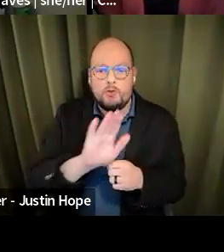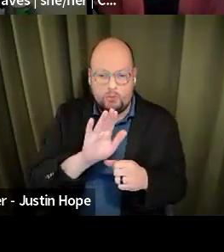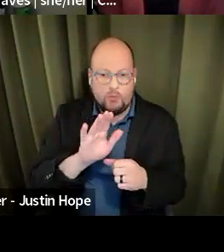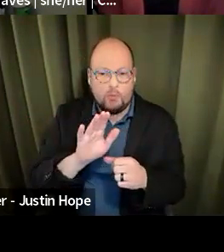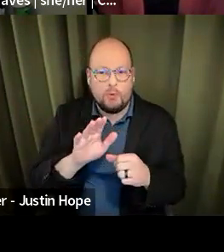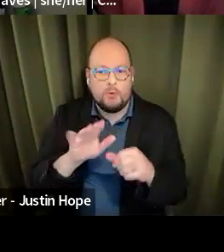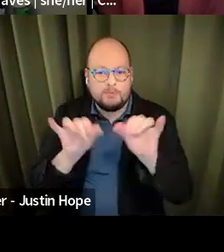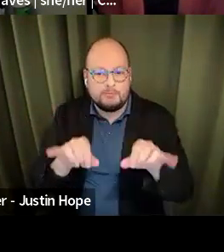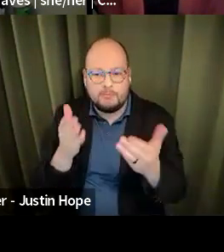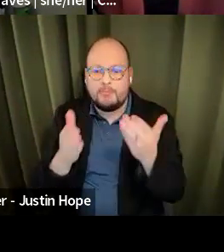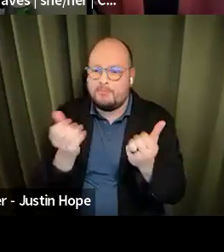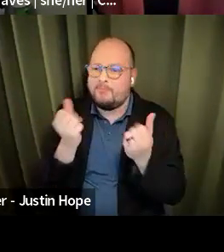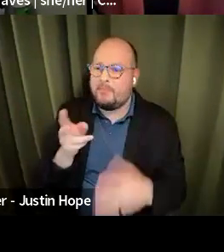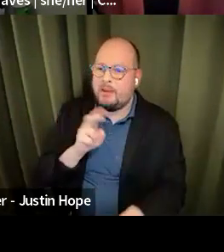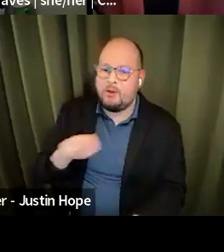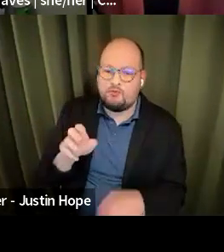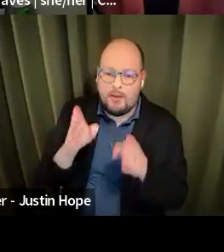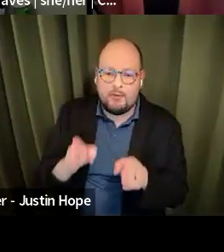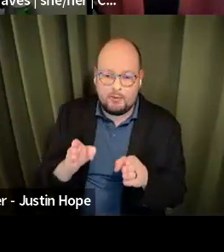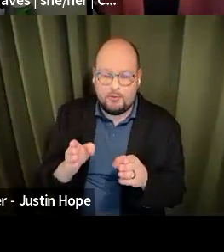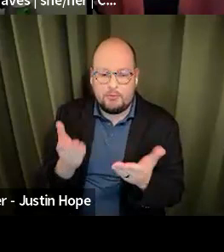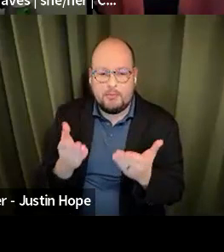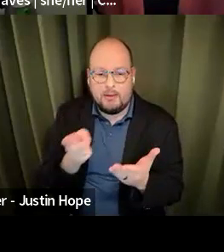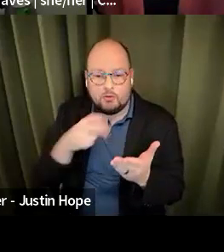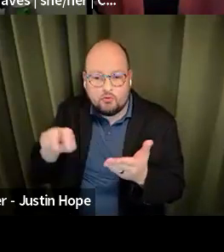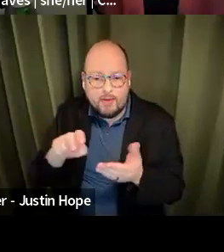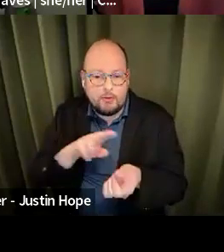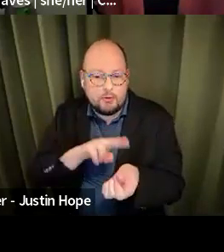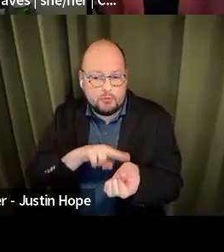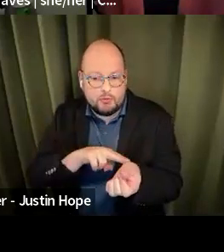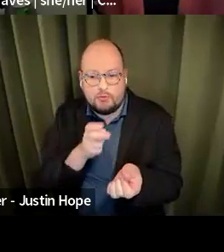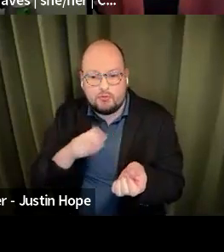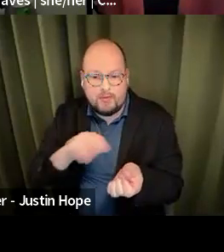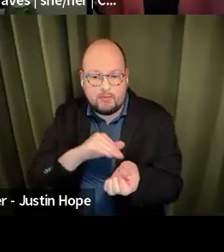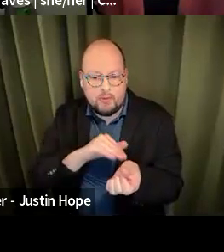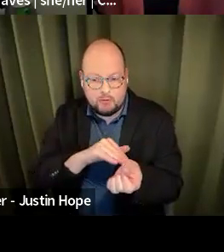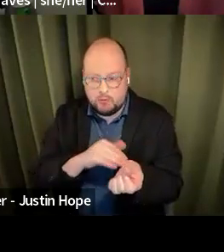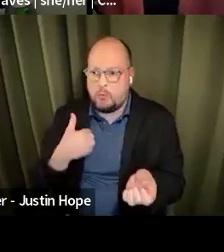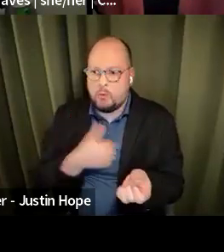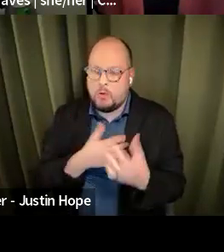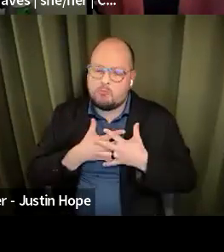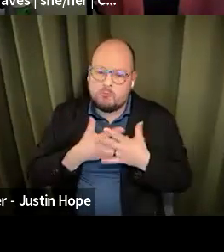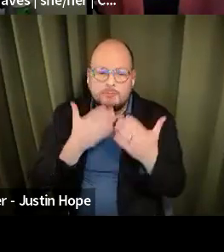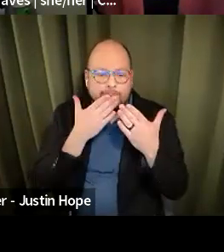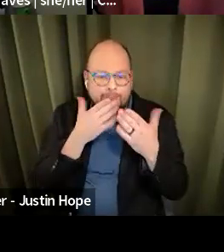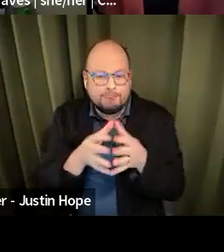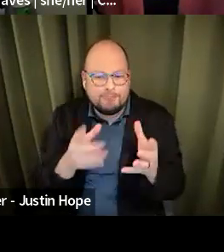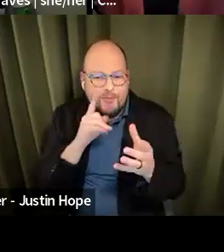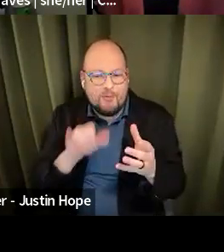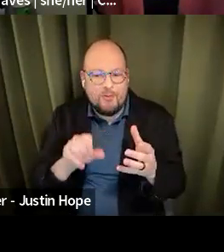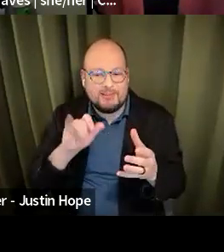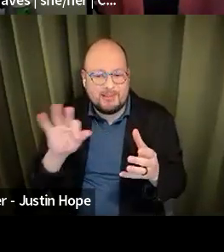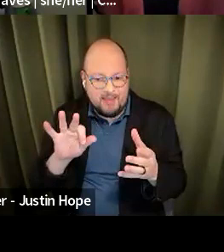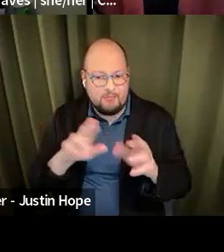traveling physicians who are employed there now. And while we're very thankful to have that staff to help us make sure that we provide